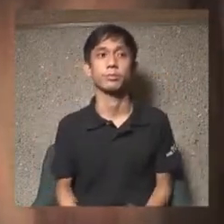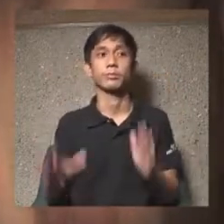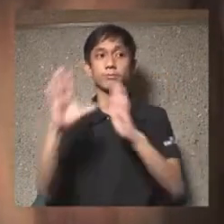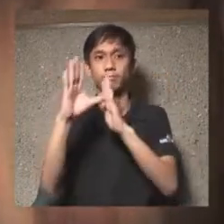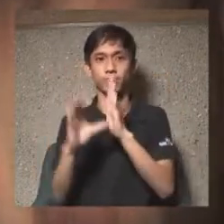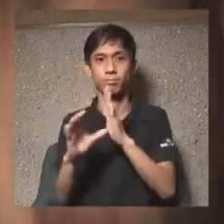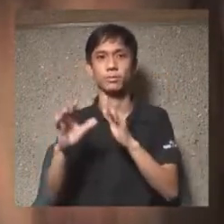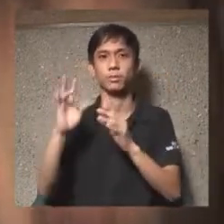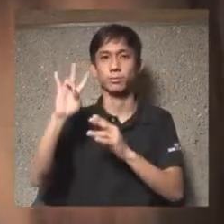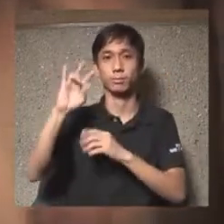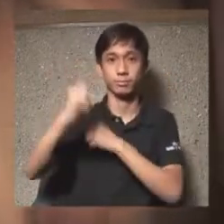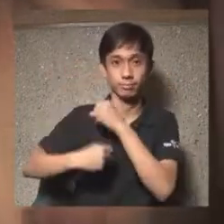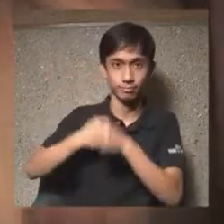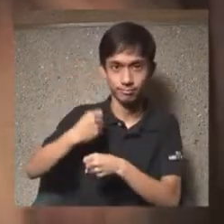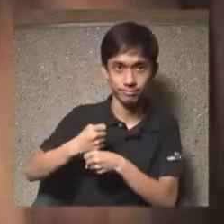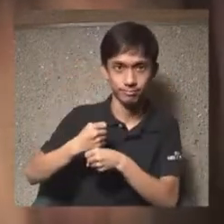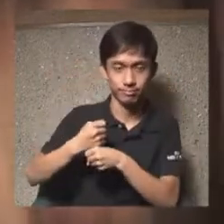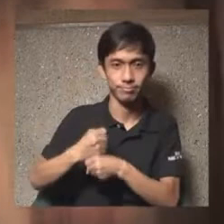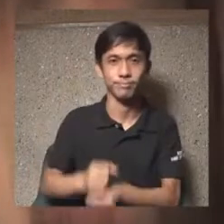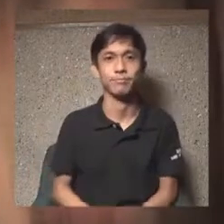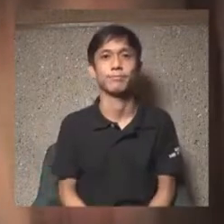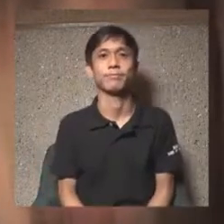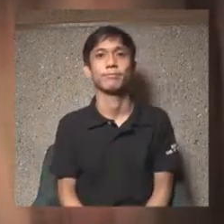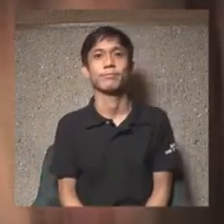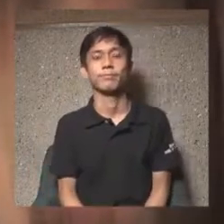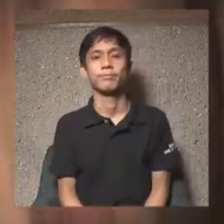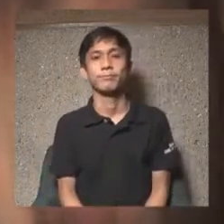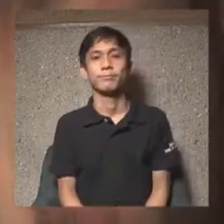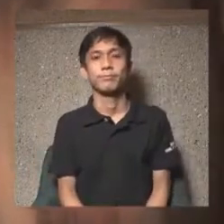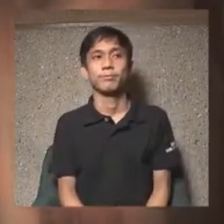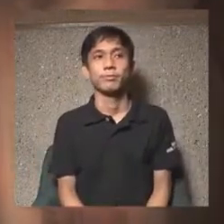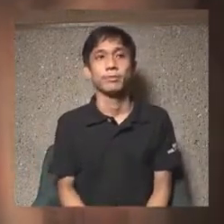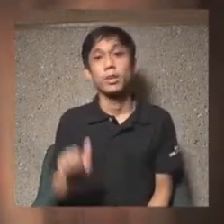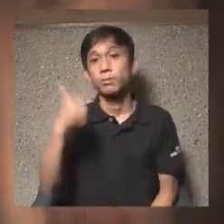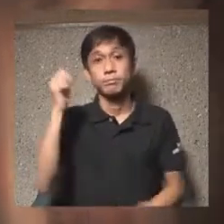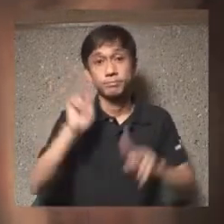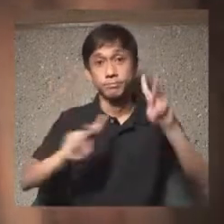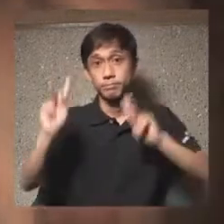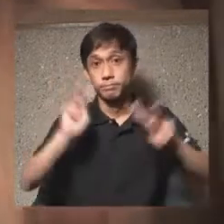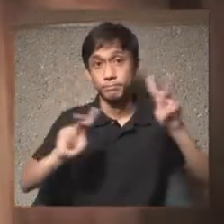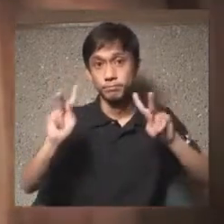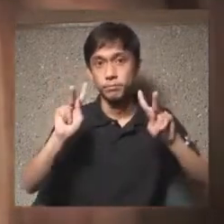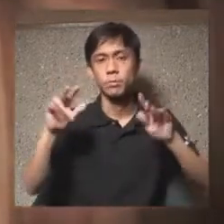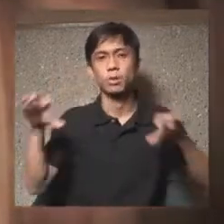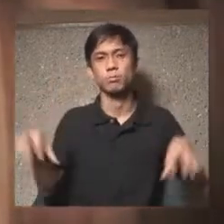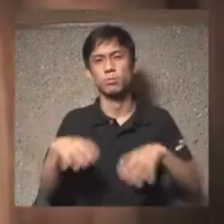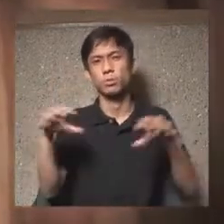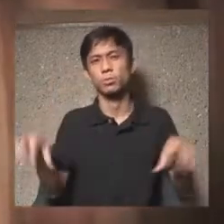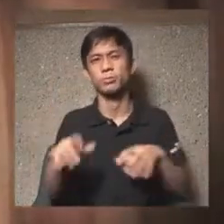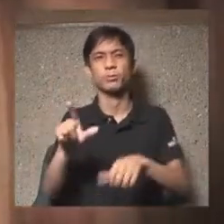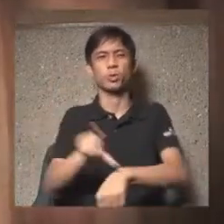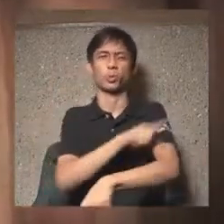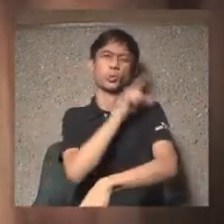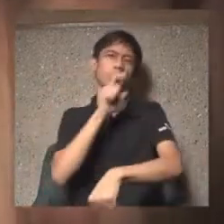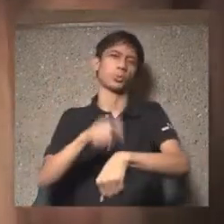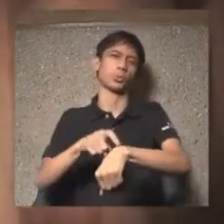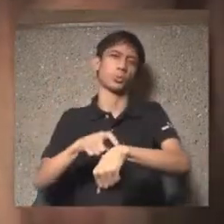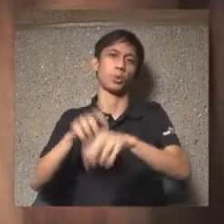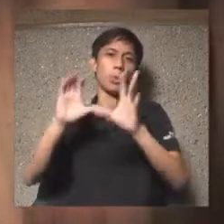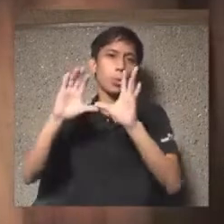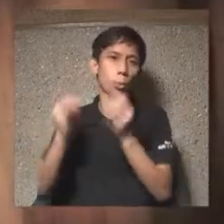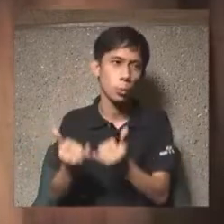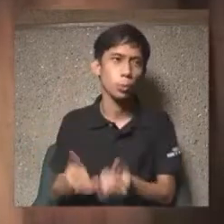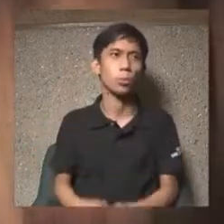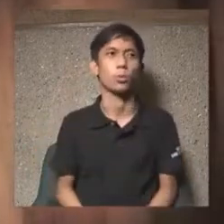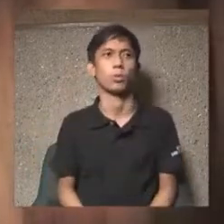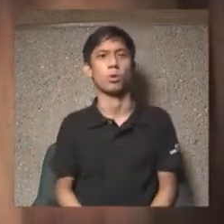Some people can't even work in a company for a year or two, yes? Reality check. But Jacob, out of his